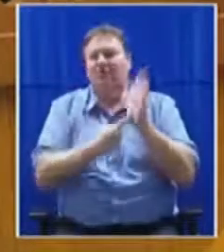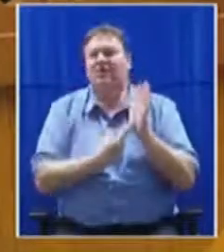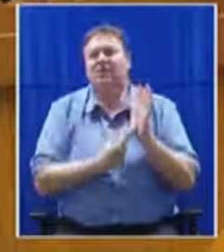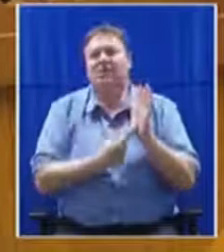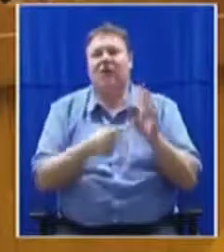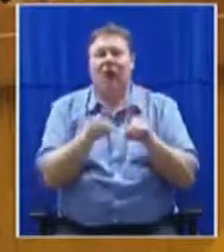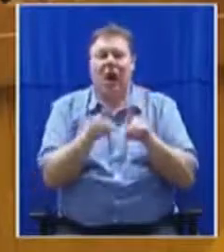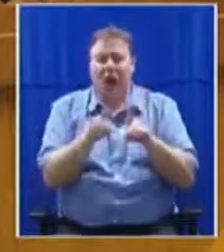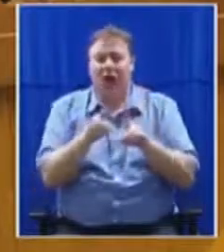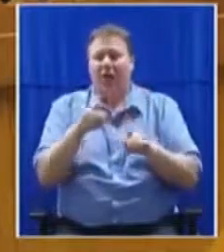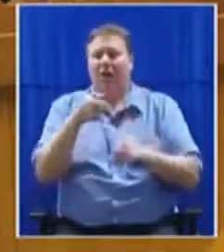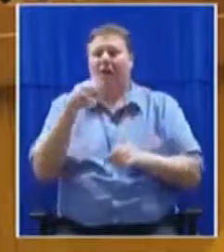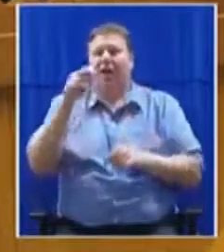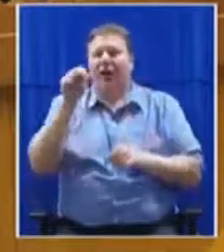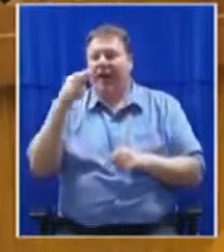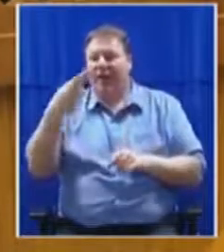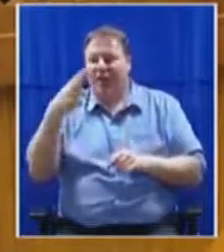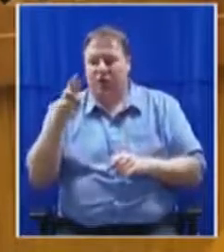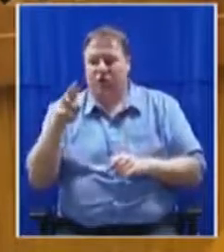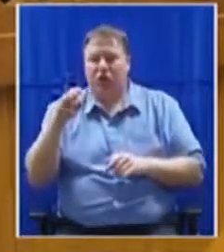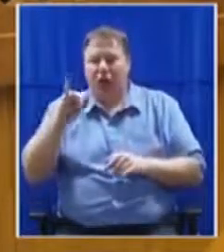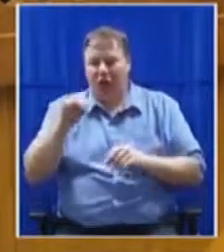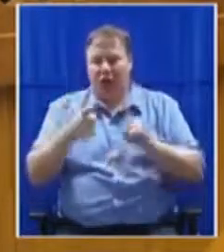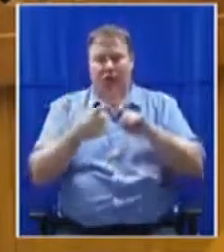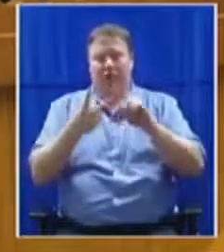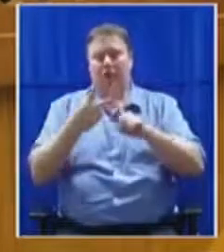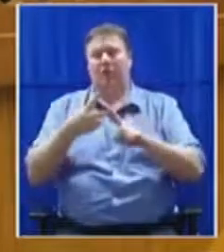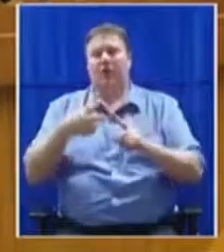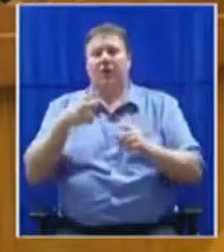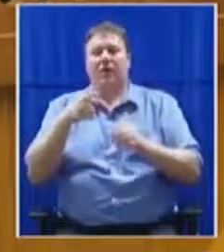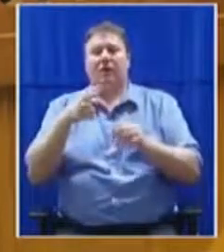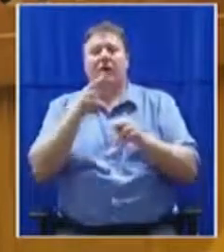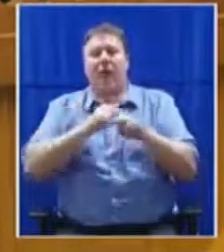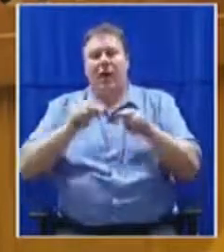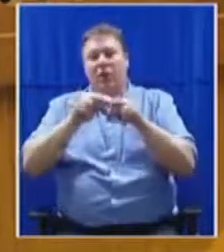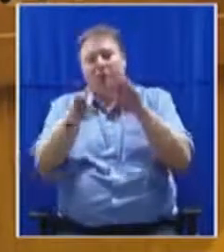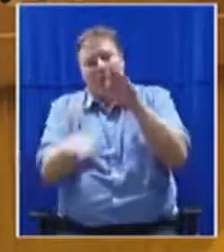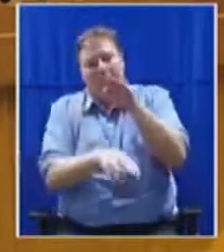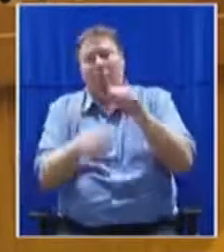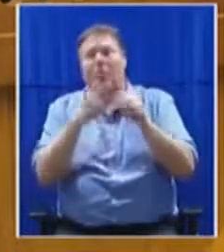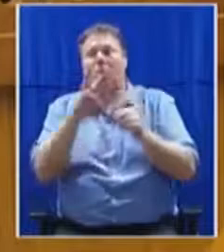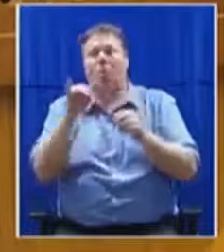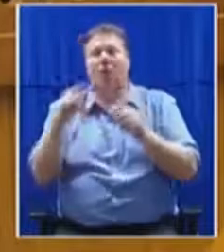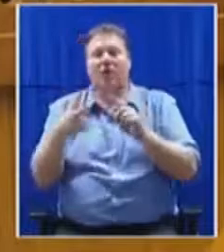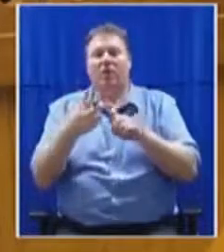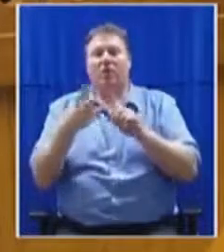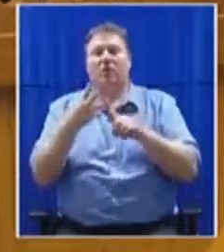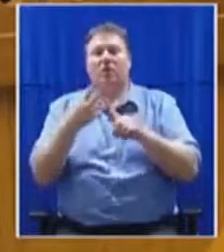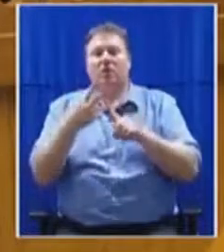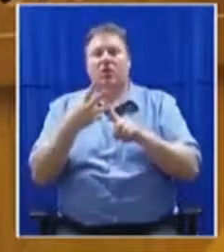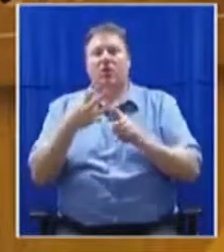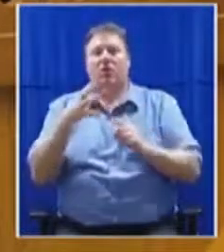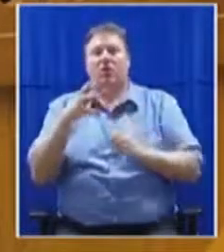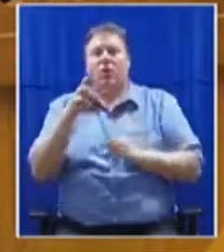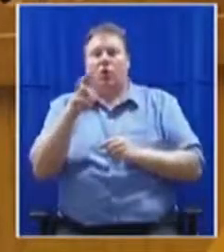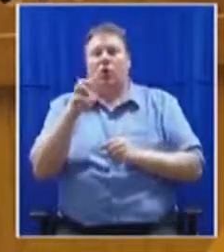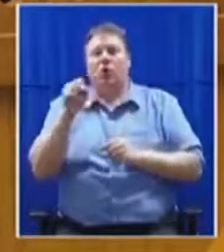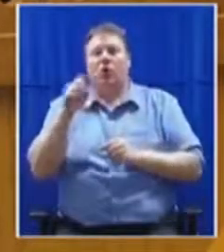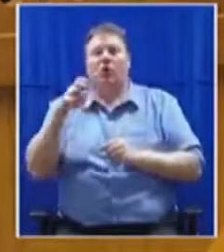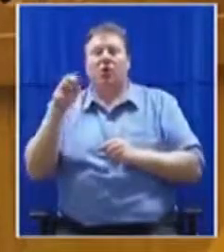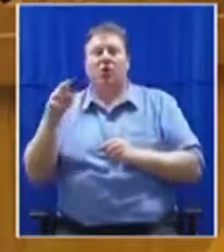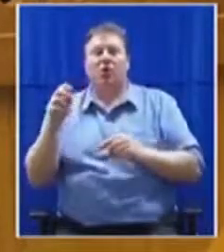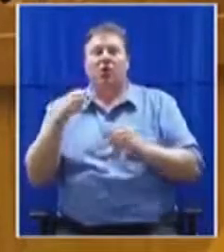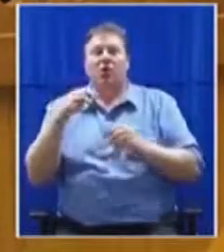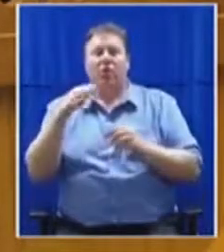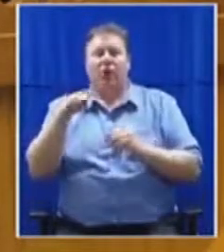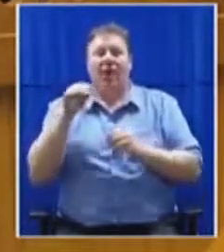NHI, EWC, national minimum wage, nationalization of the Reserve Bank, and worst of all, now you want to loot the